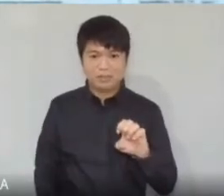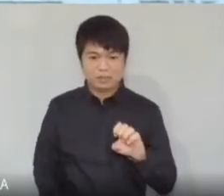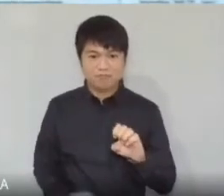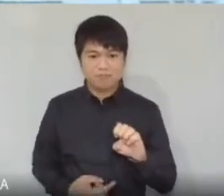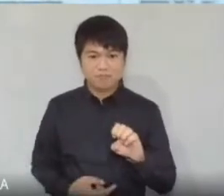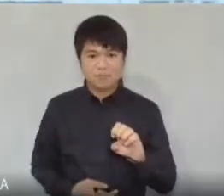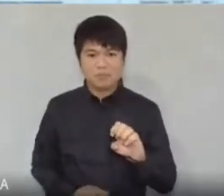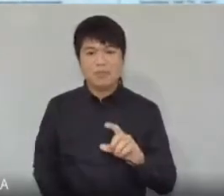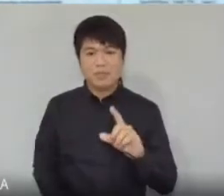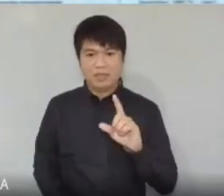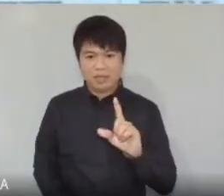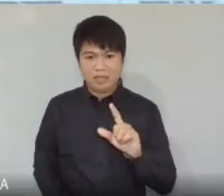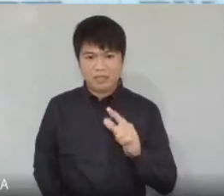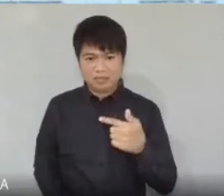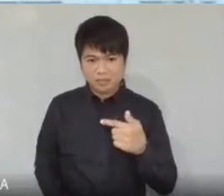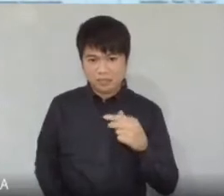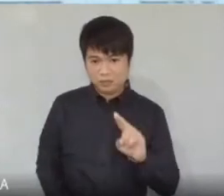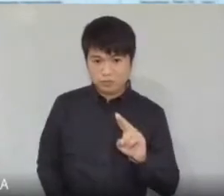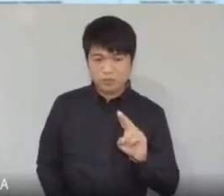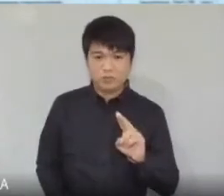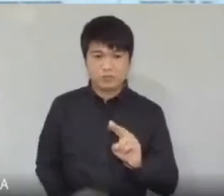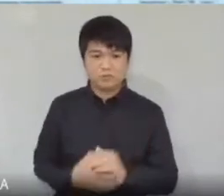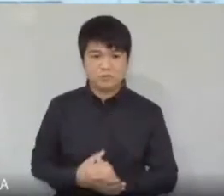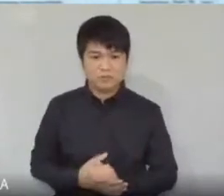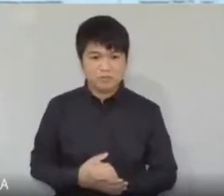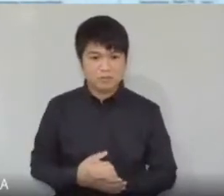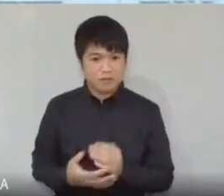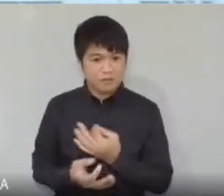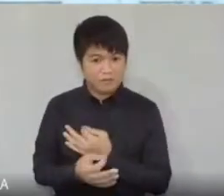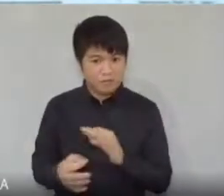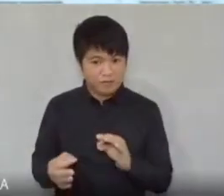up for our telemedicine.